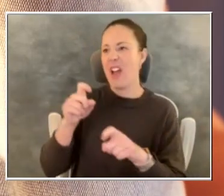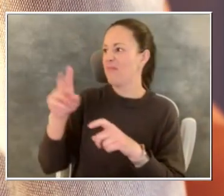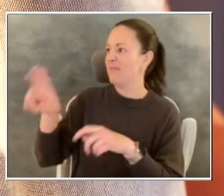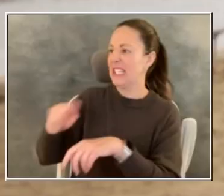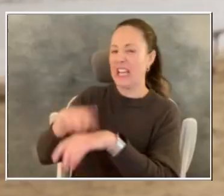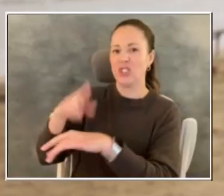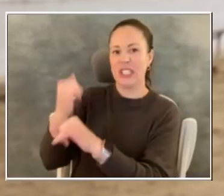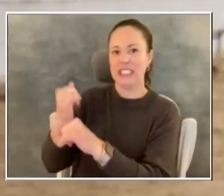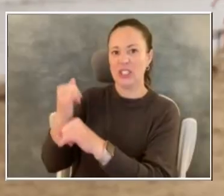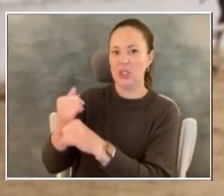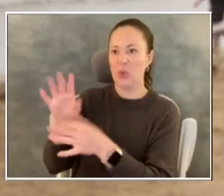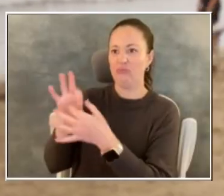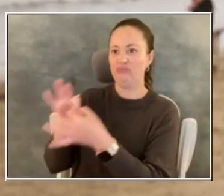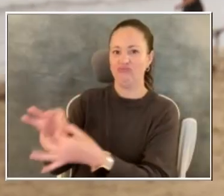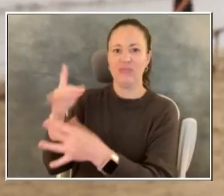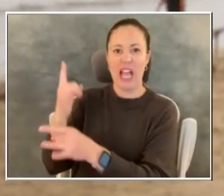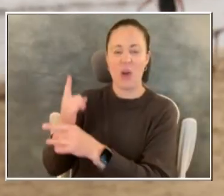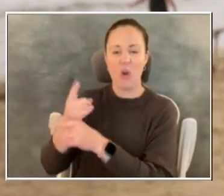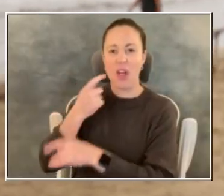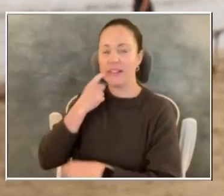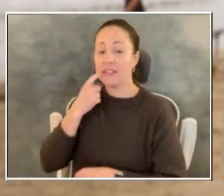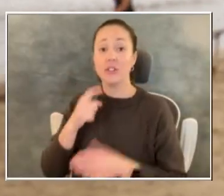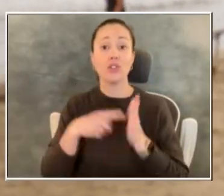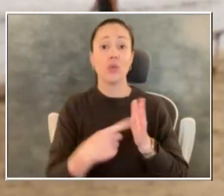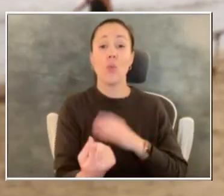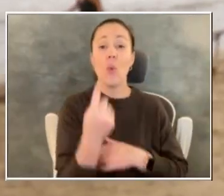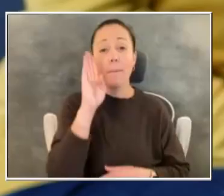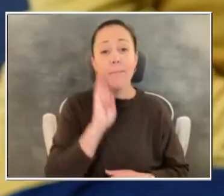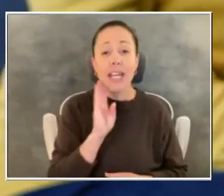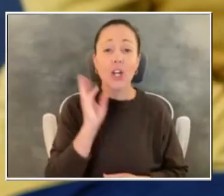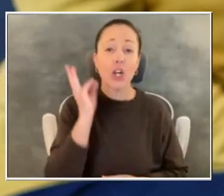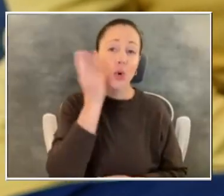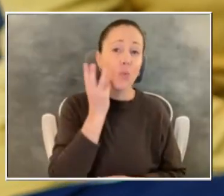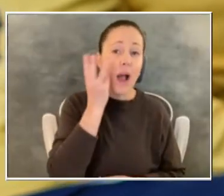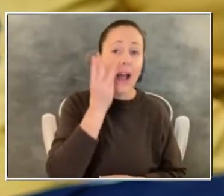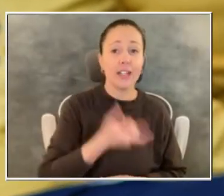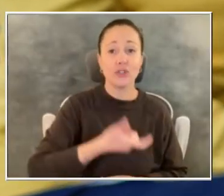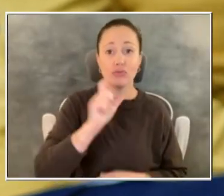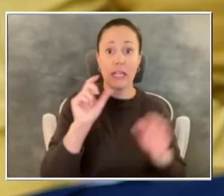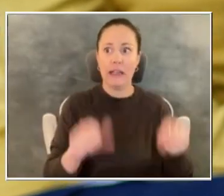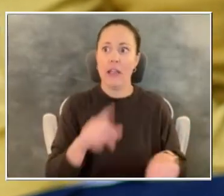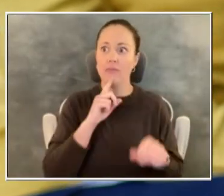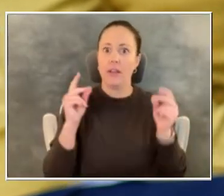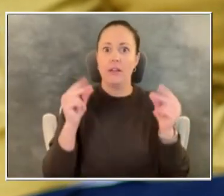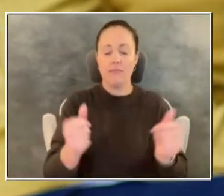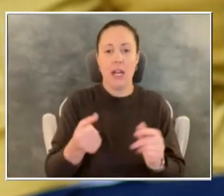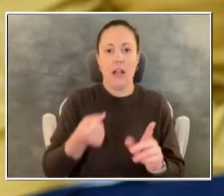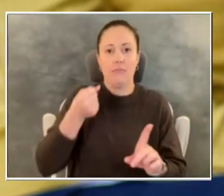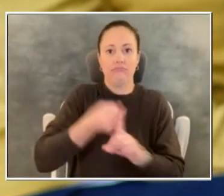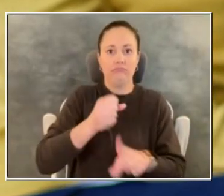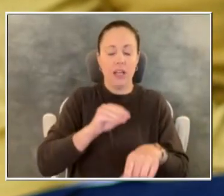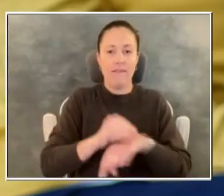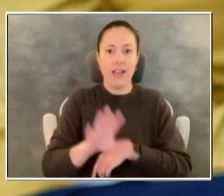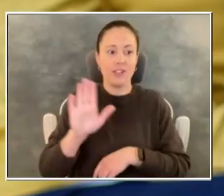just one beer, wine, or cocktail can have an immediate effect on your heart rhythm, significantly increasing your chances of